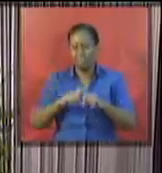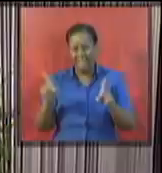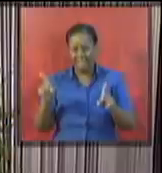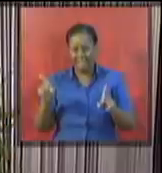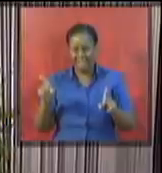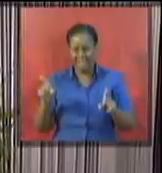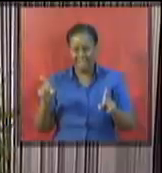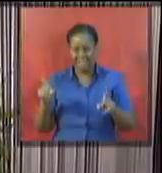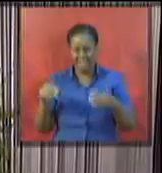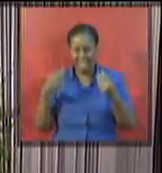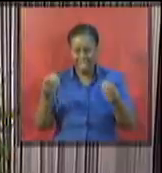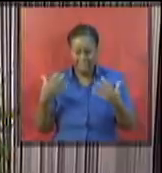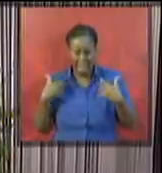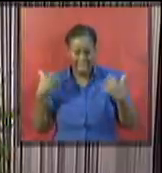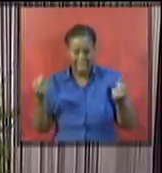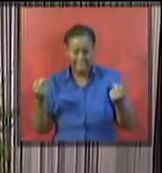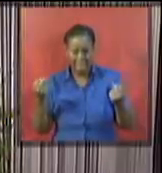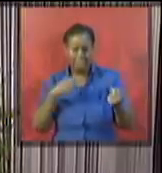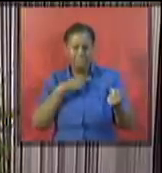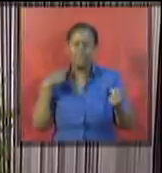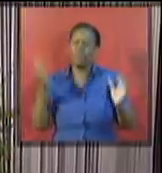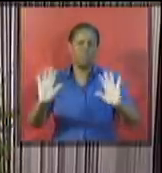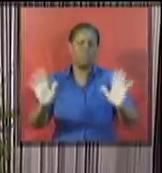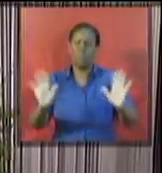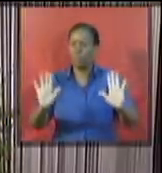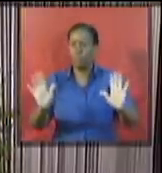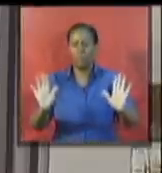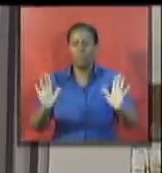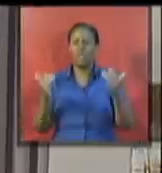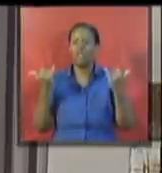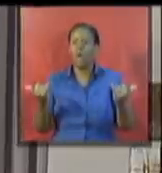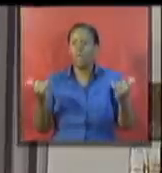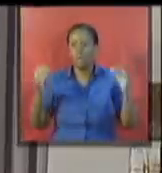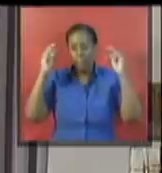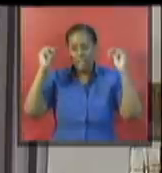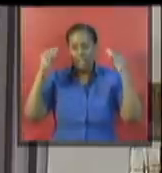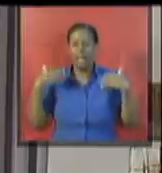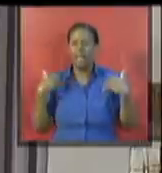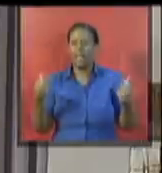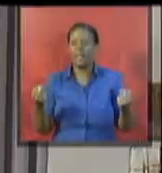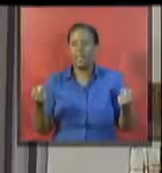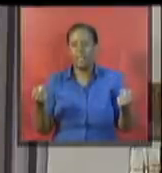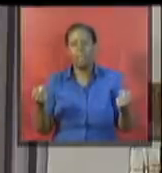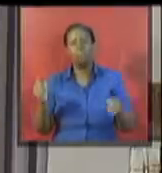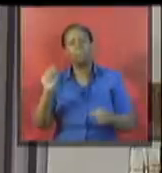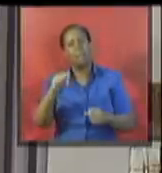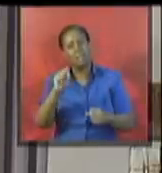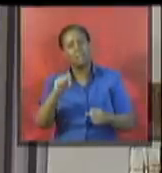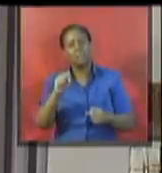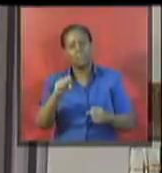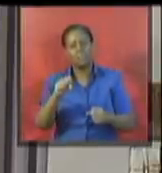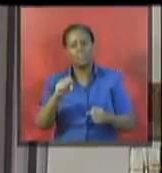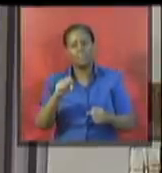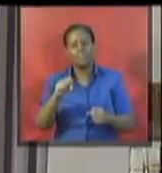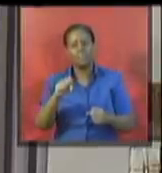Whitfield, you raise a very important issue, which the CMO spoke about on Saturday. But unfortunately,